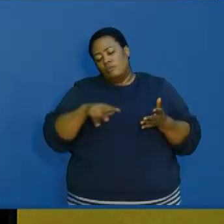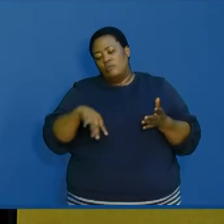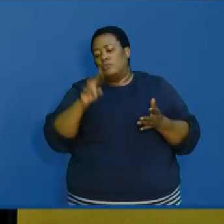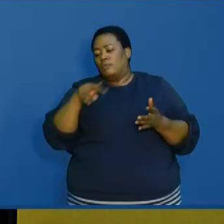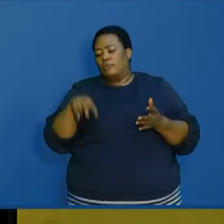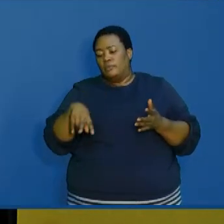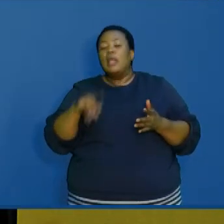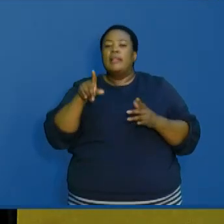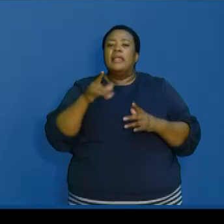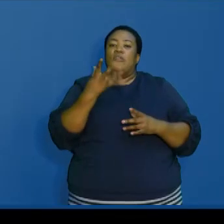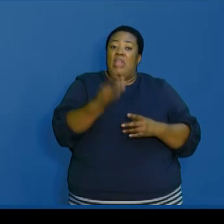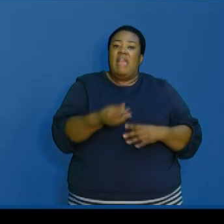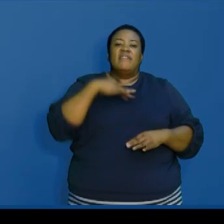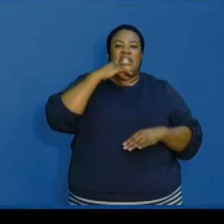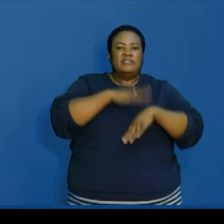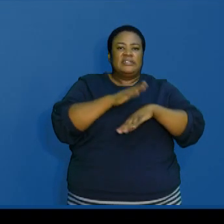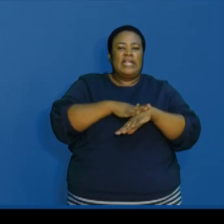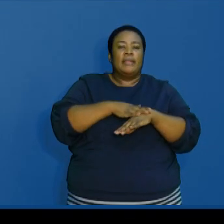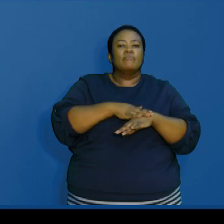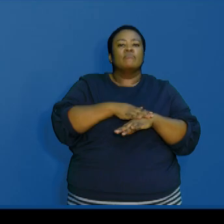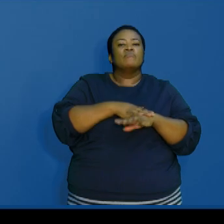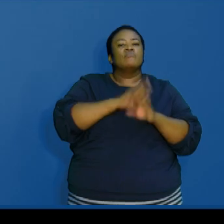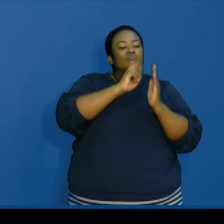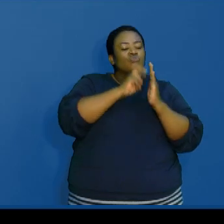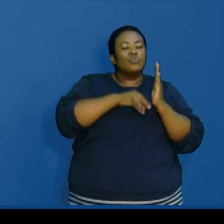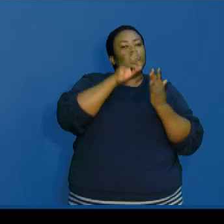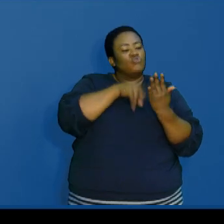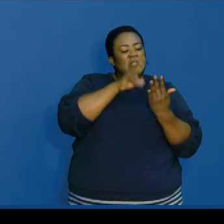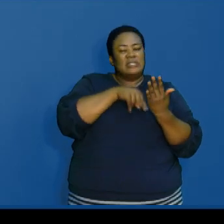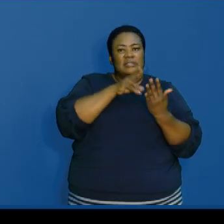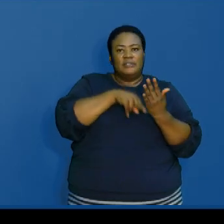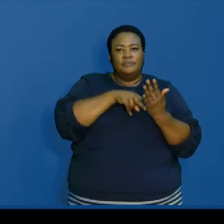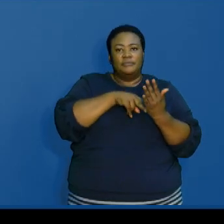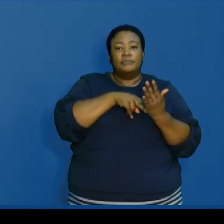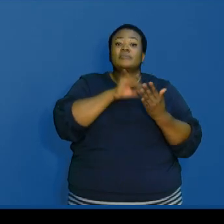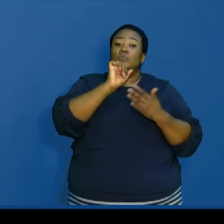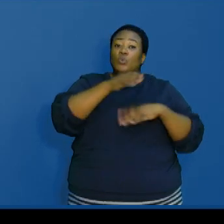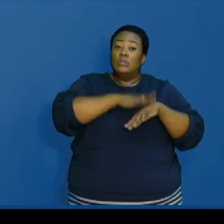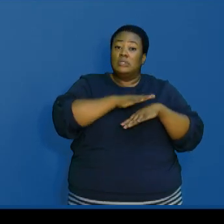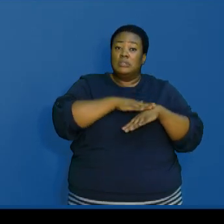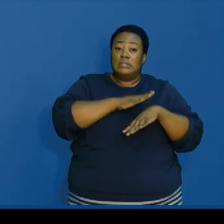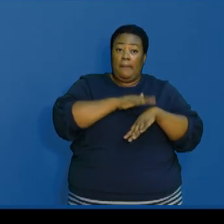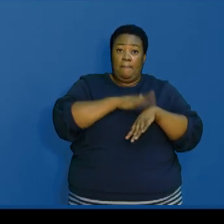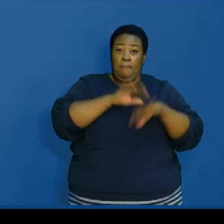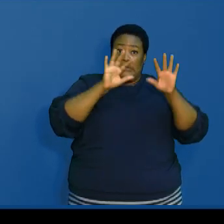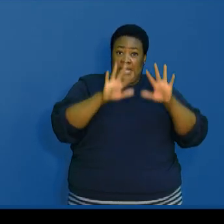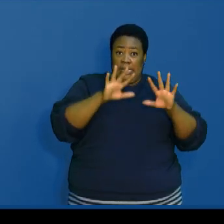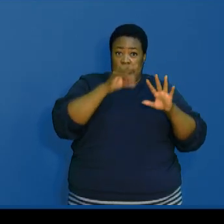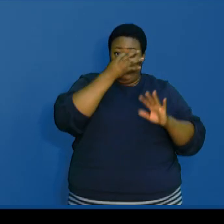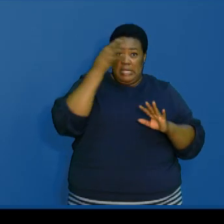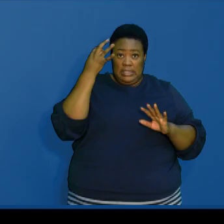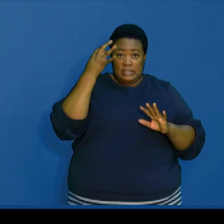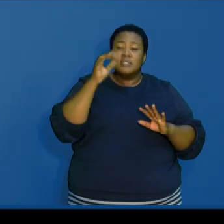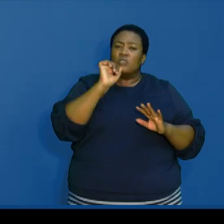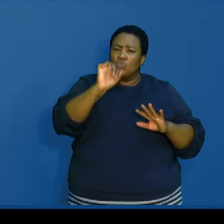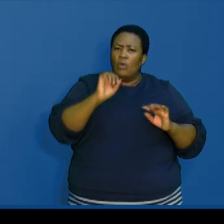read the instructions. Read the extracts. Those 10 minutes are your chance to actually familiarize yourself with